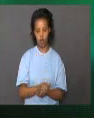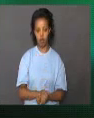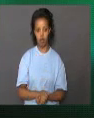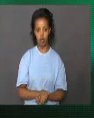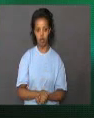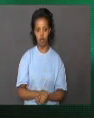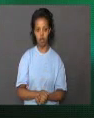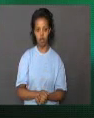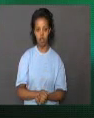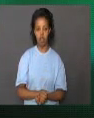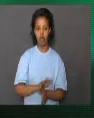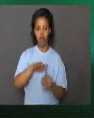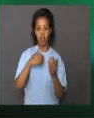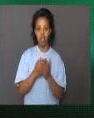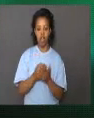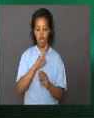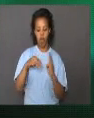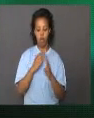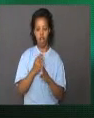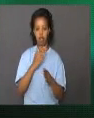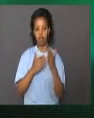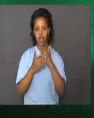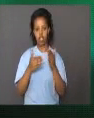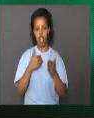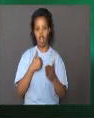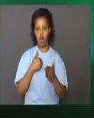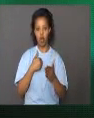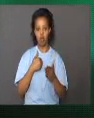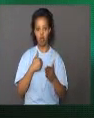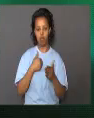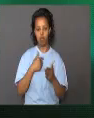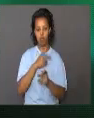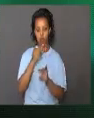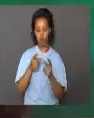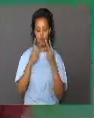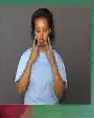Global Positioning System, or a GPS.